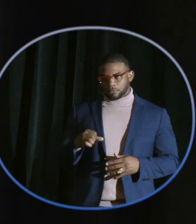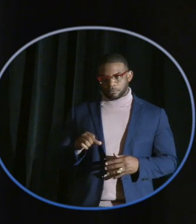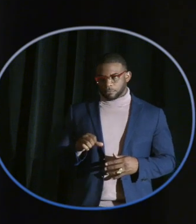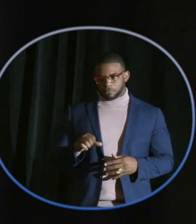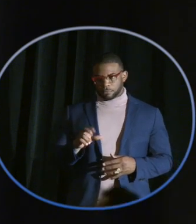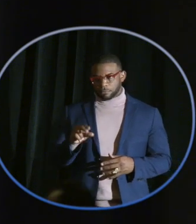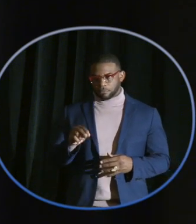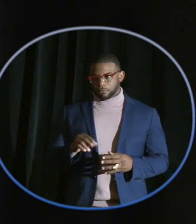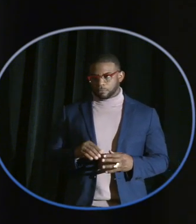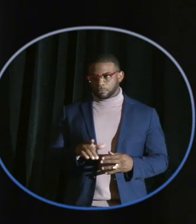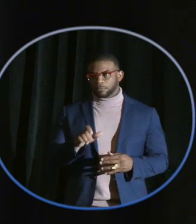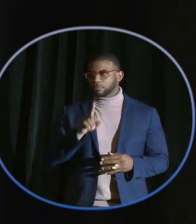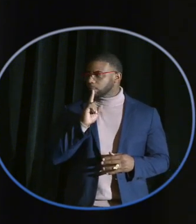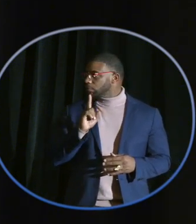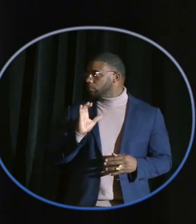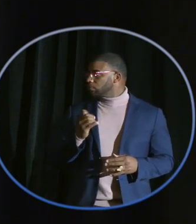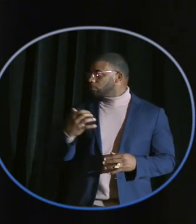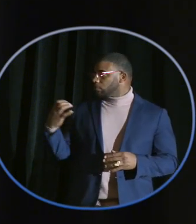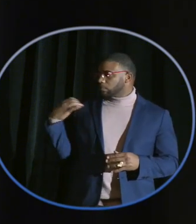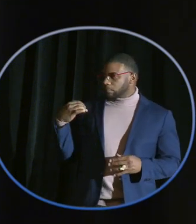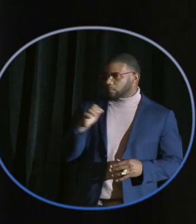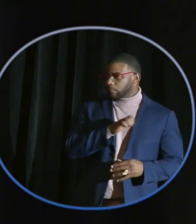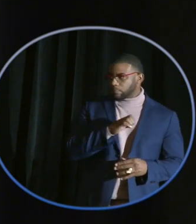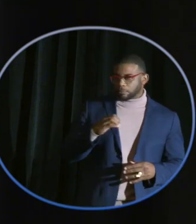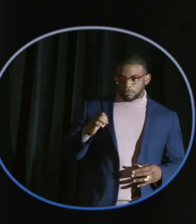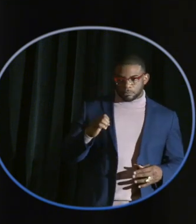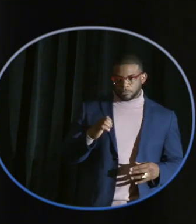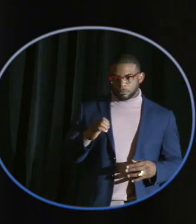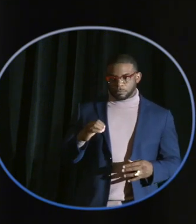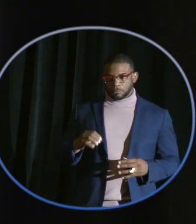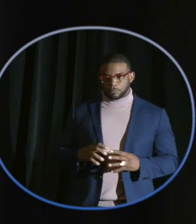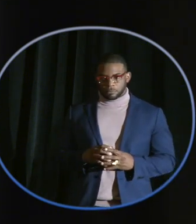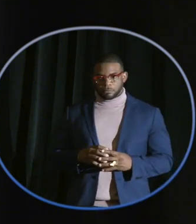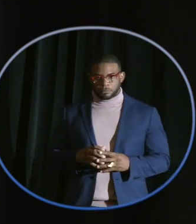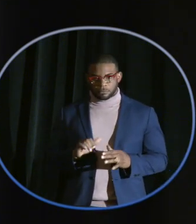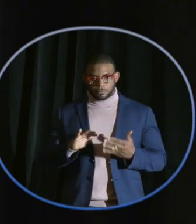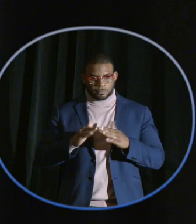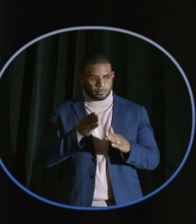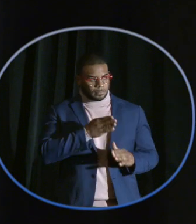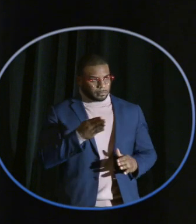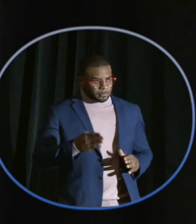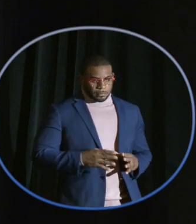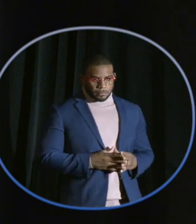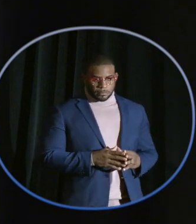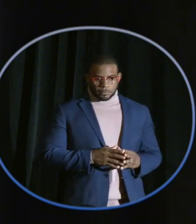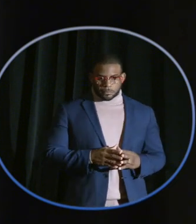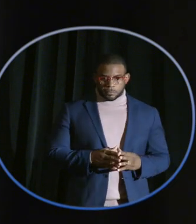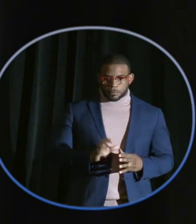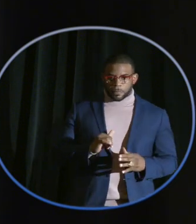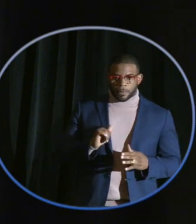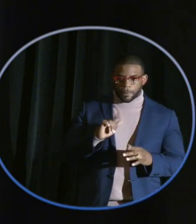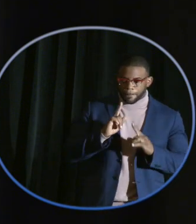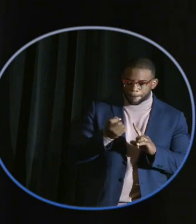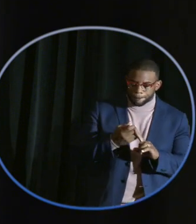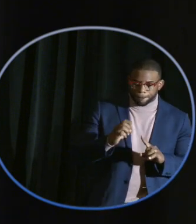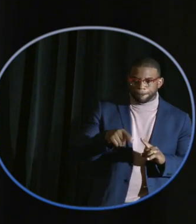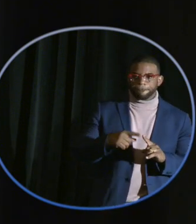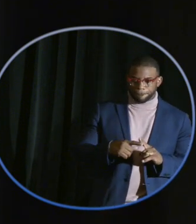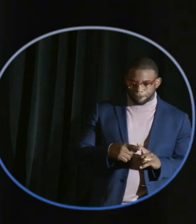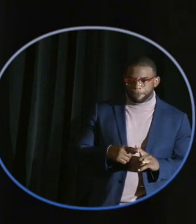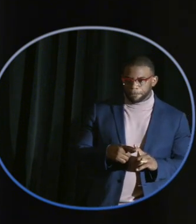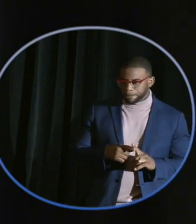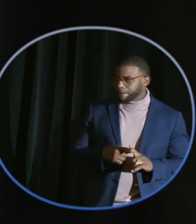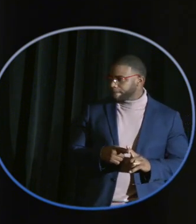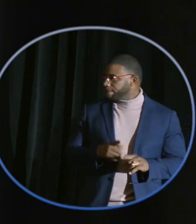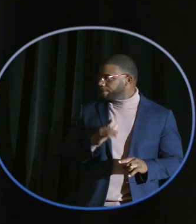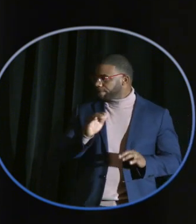saying no, but he is our chief executive officer of the city of Baltimore. And I talked a little bit earlier about his